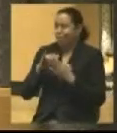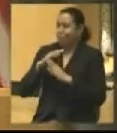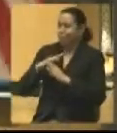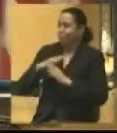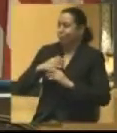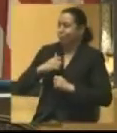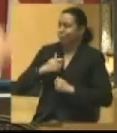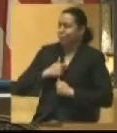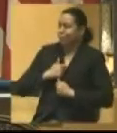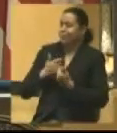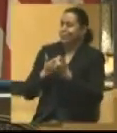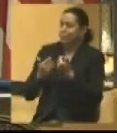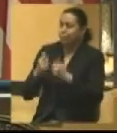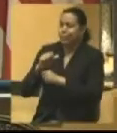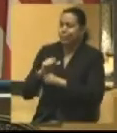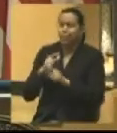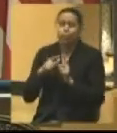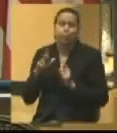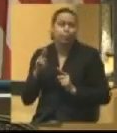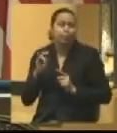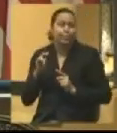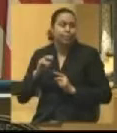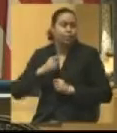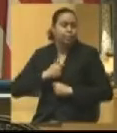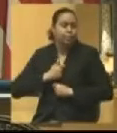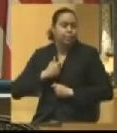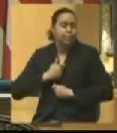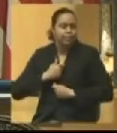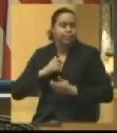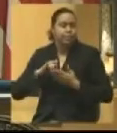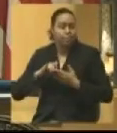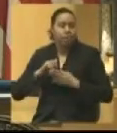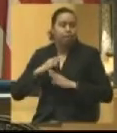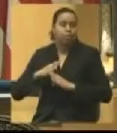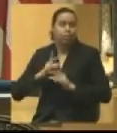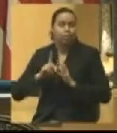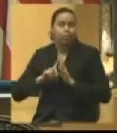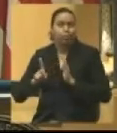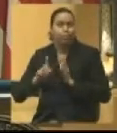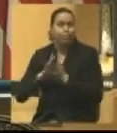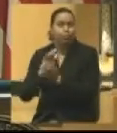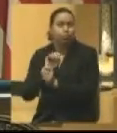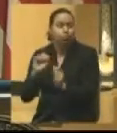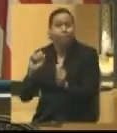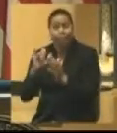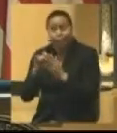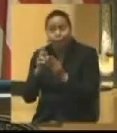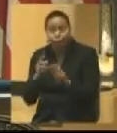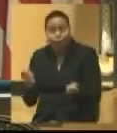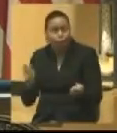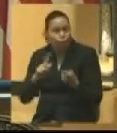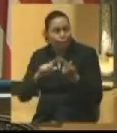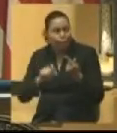wall separating slaves from the Union Army that prevented so many slaves from getting their freedom during the war is gone. And now